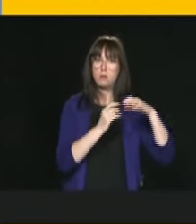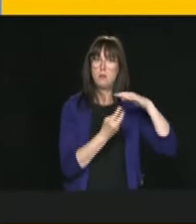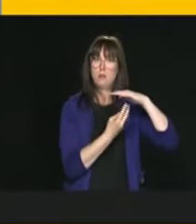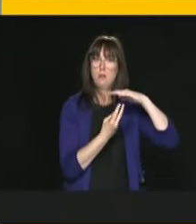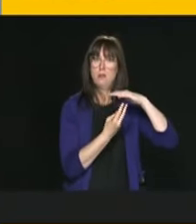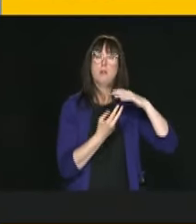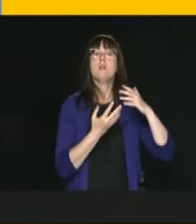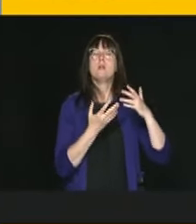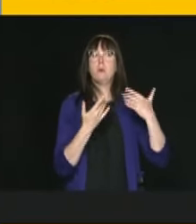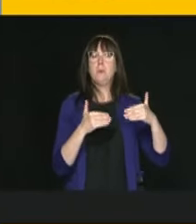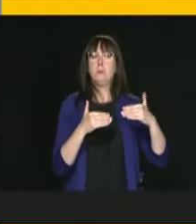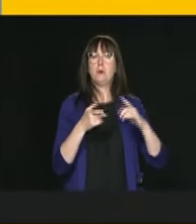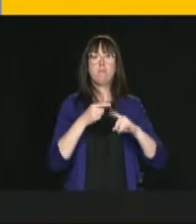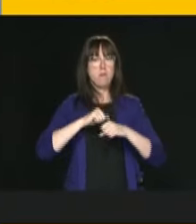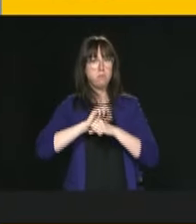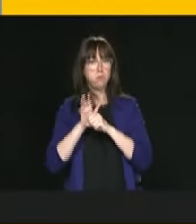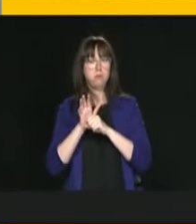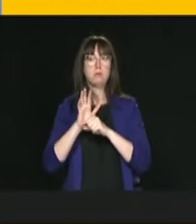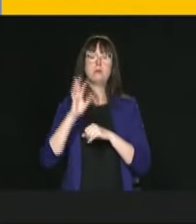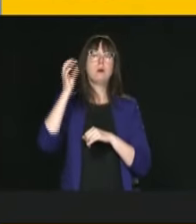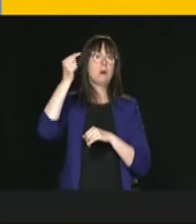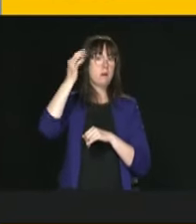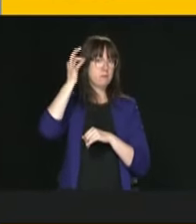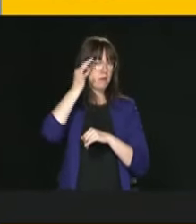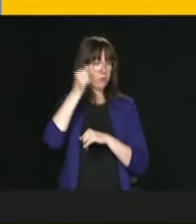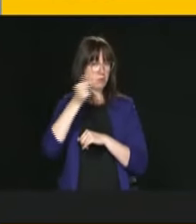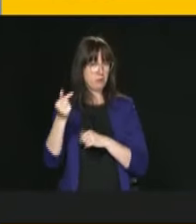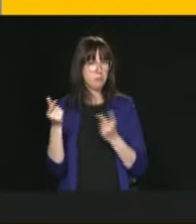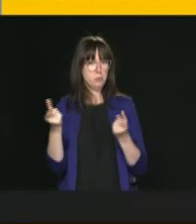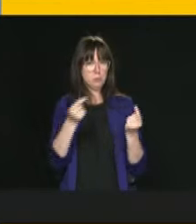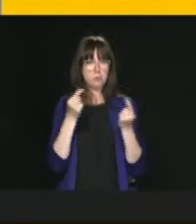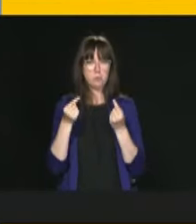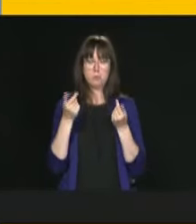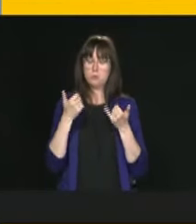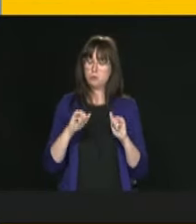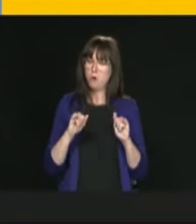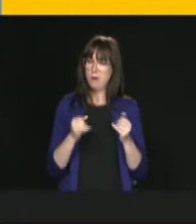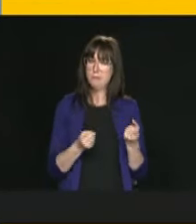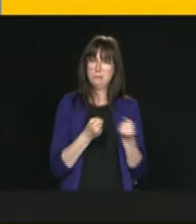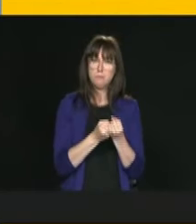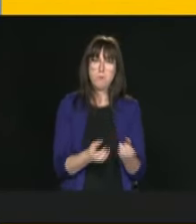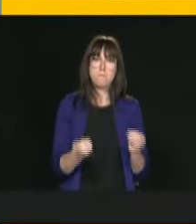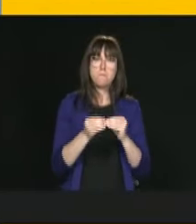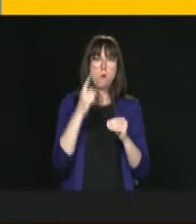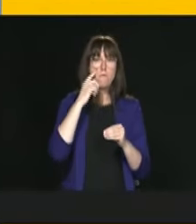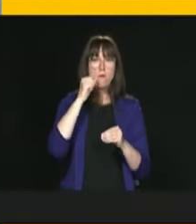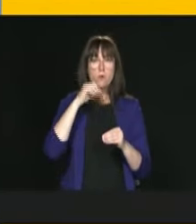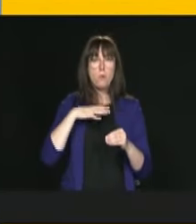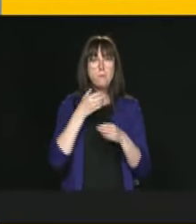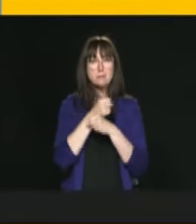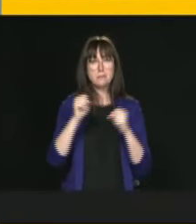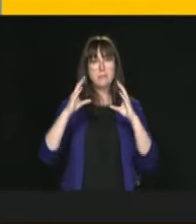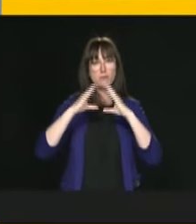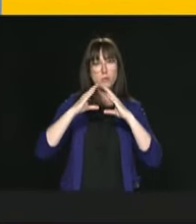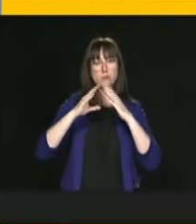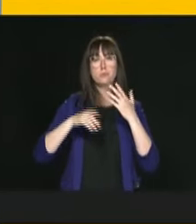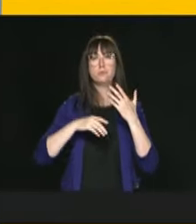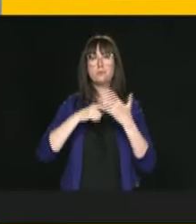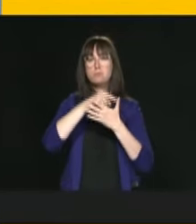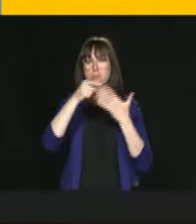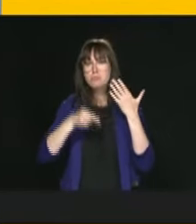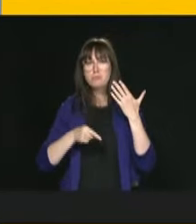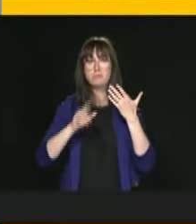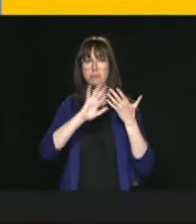because of COVID-19. And this government has worked from the beginning to give more support to shelters and organizations and networks that